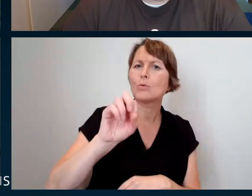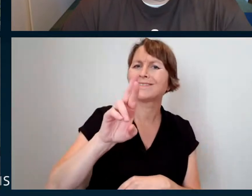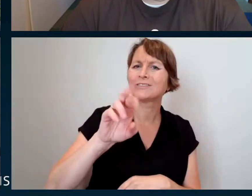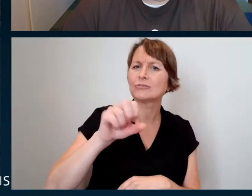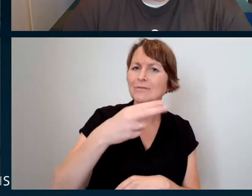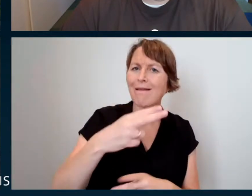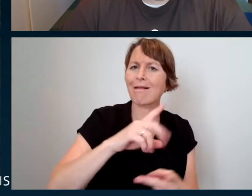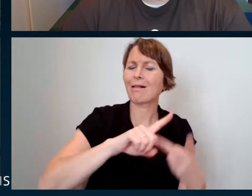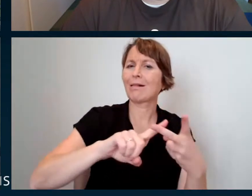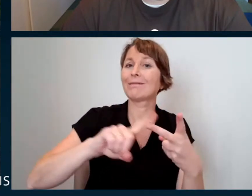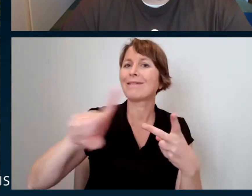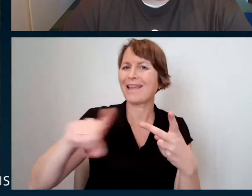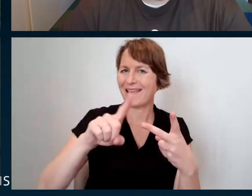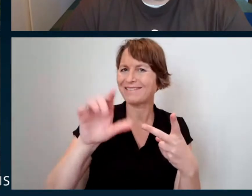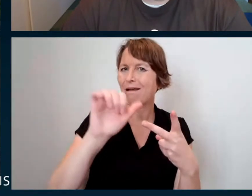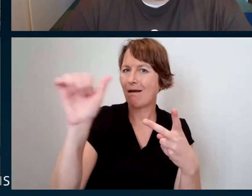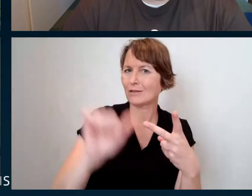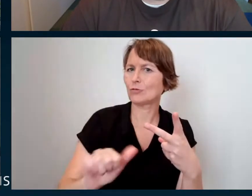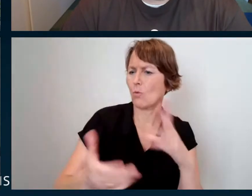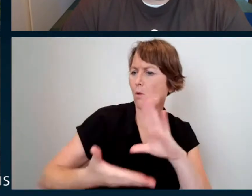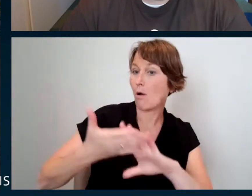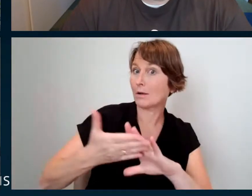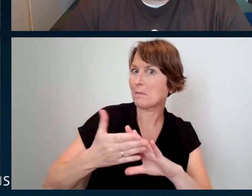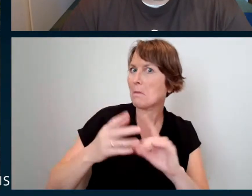sneak preview on what's coming next? Or?